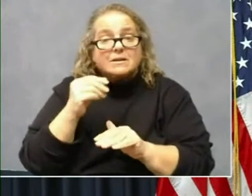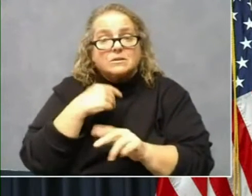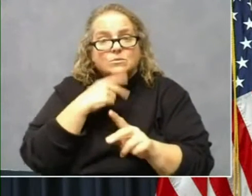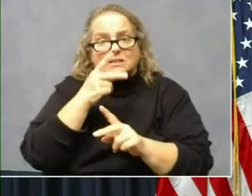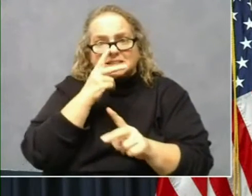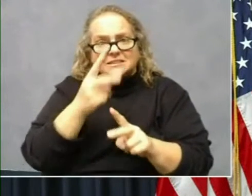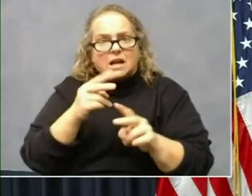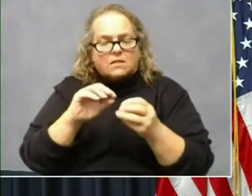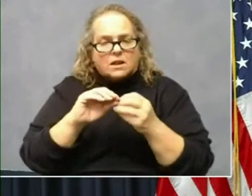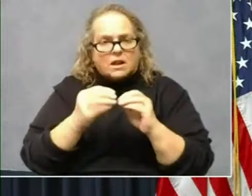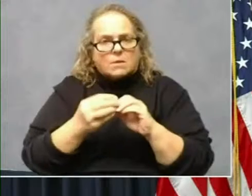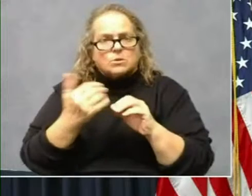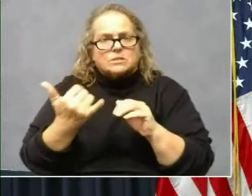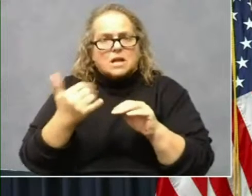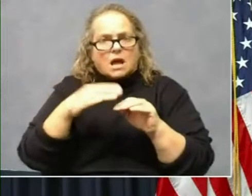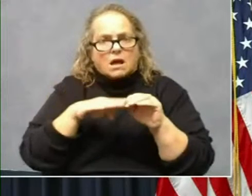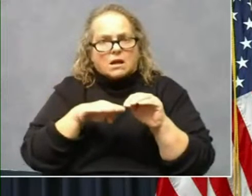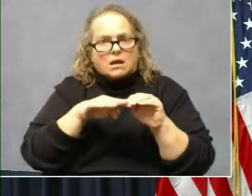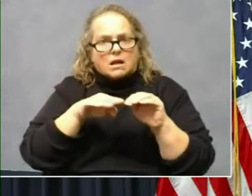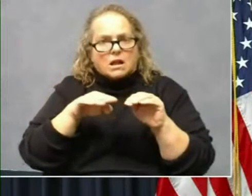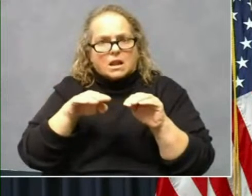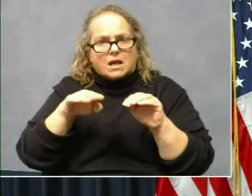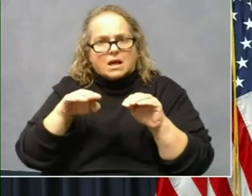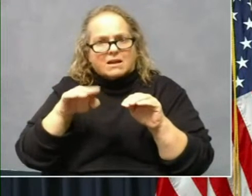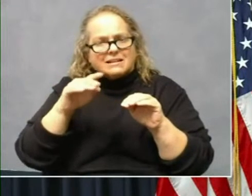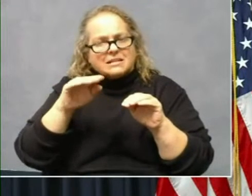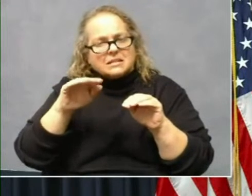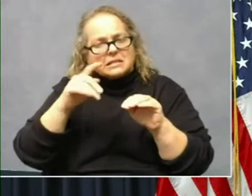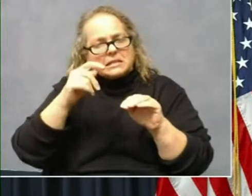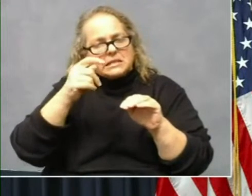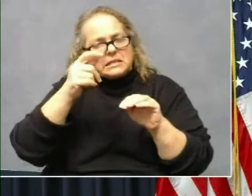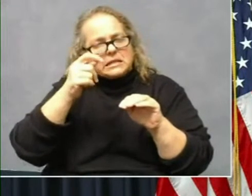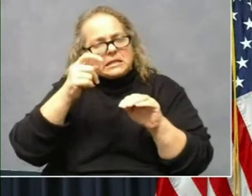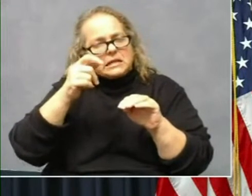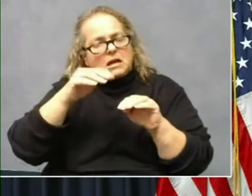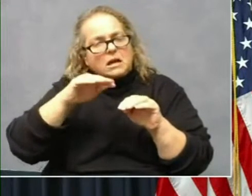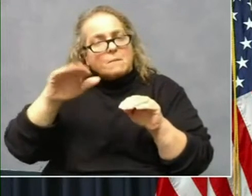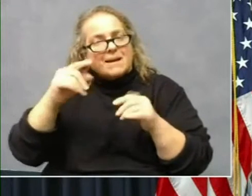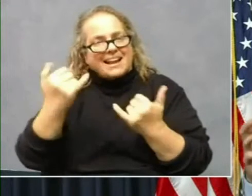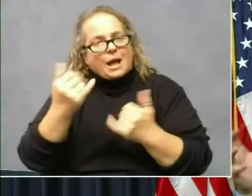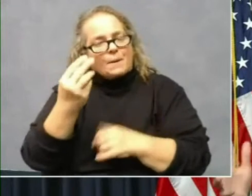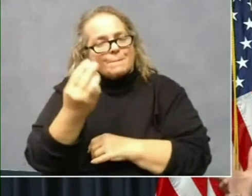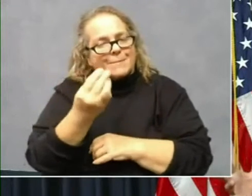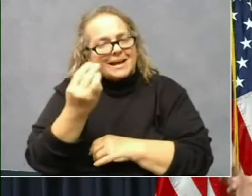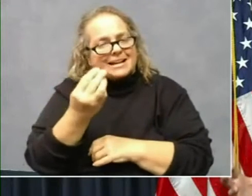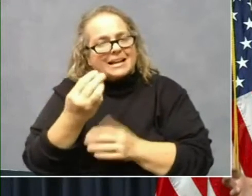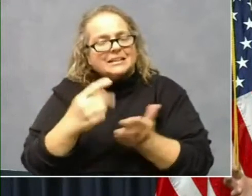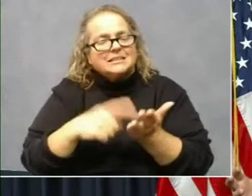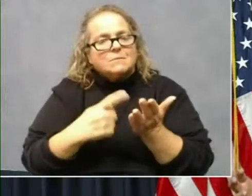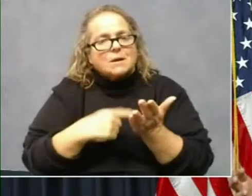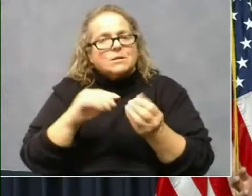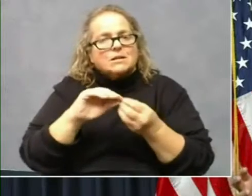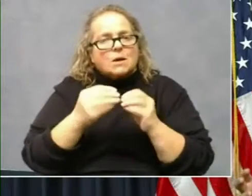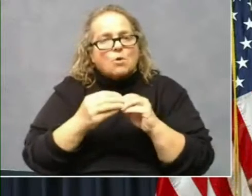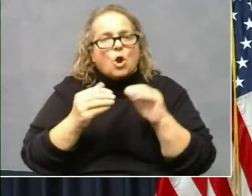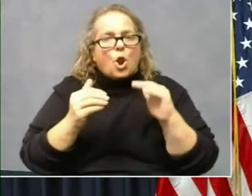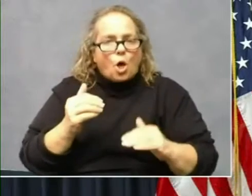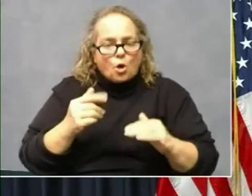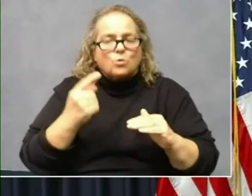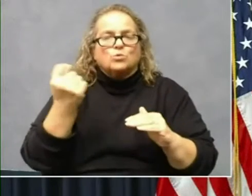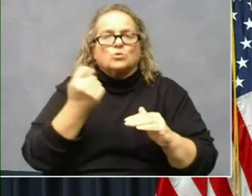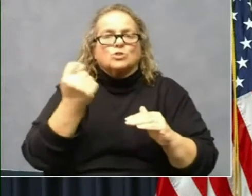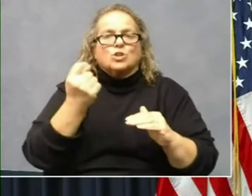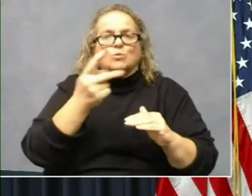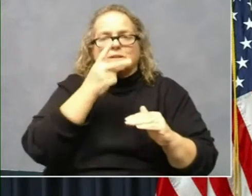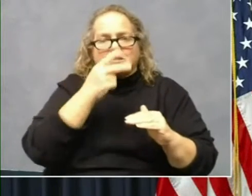off a little bit, but now it's Monday, and sometimes the numbers that are reported on Monday are a little bit lower, and Tuesday you'll see a bigger jump.